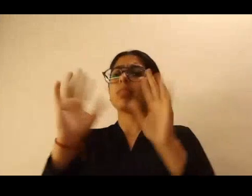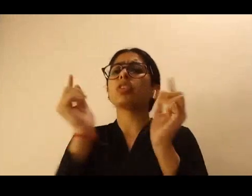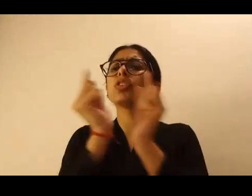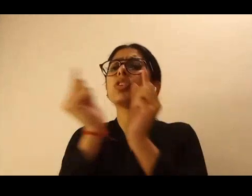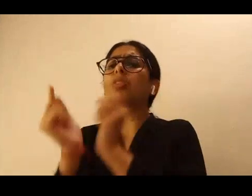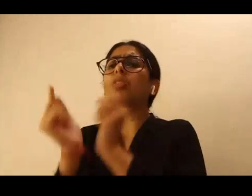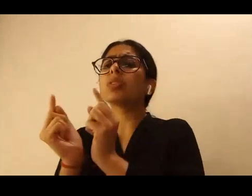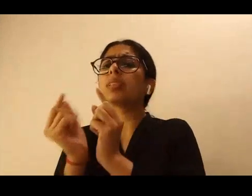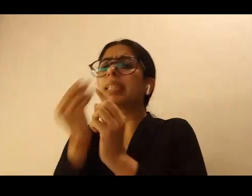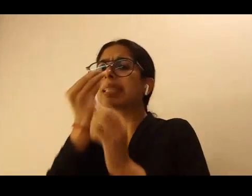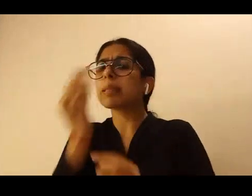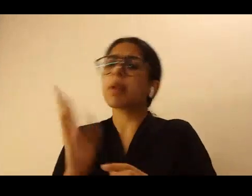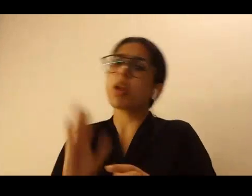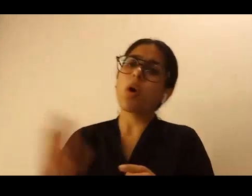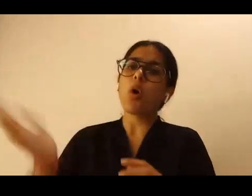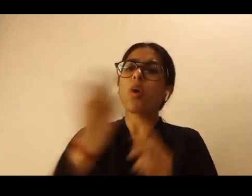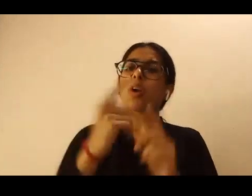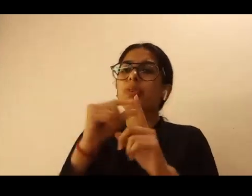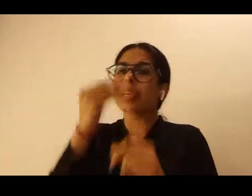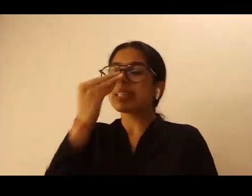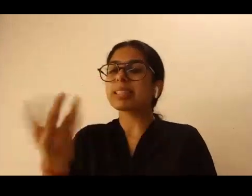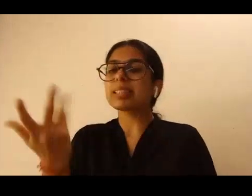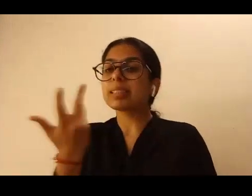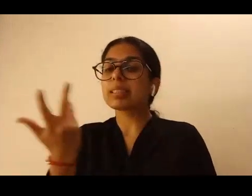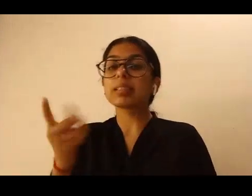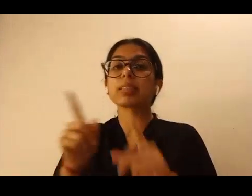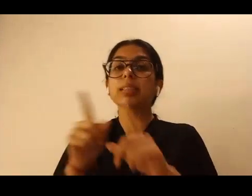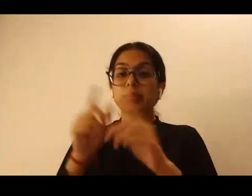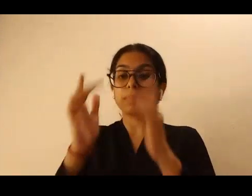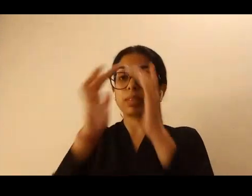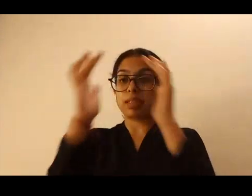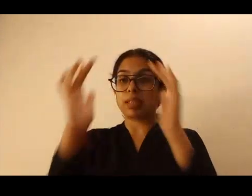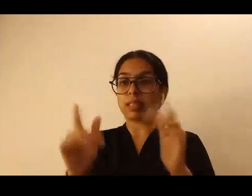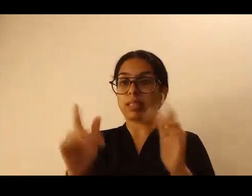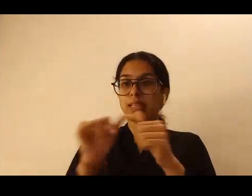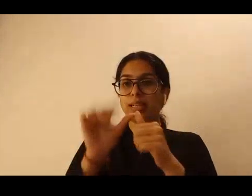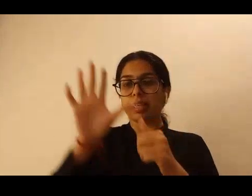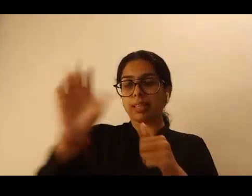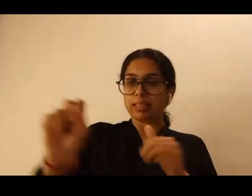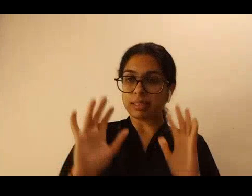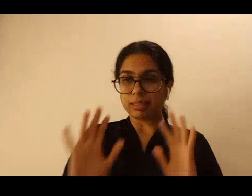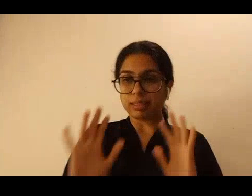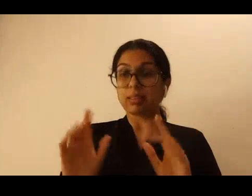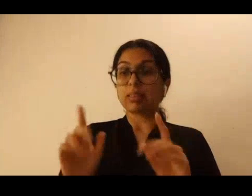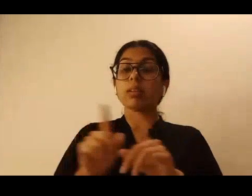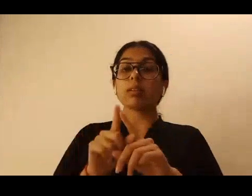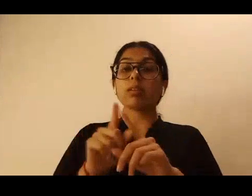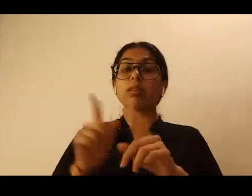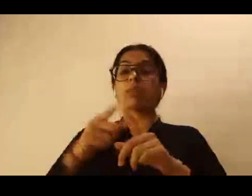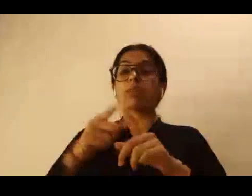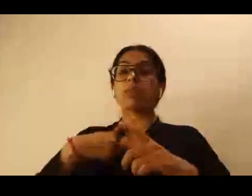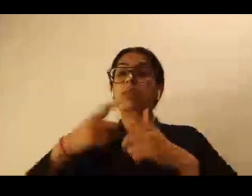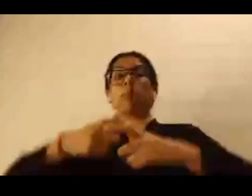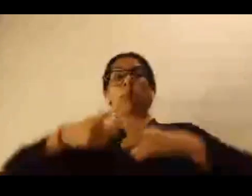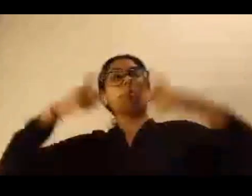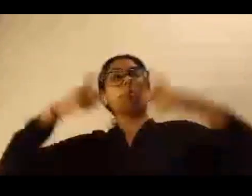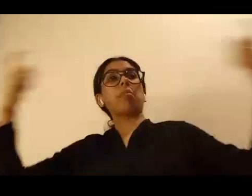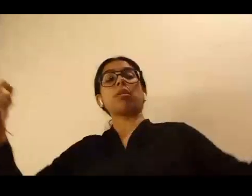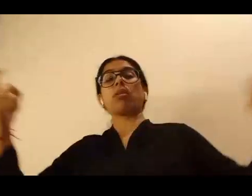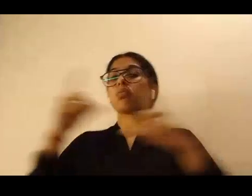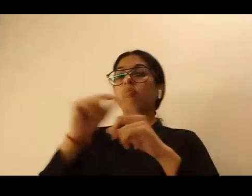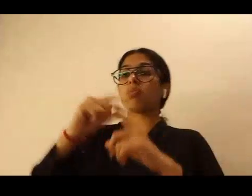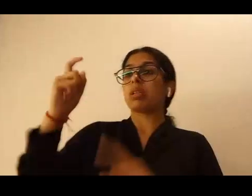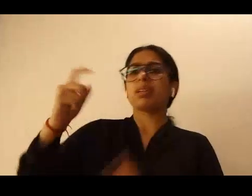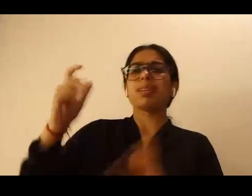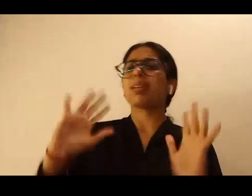me, improving digital accessibility doesn't require a massive overhaul, right? A lot of meaningful progress can come through